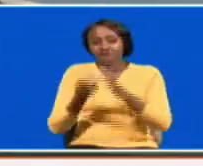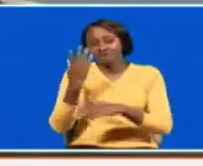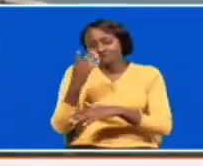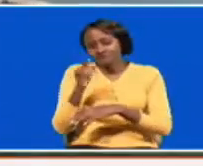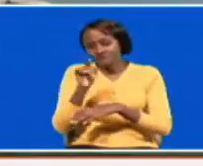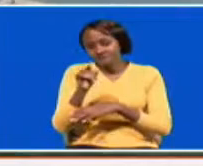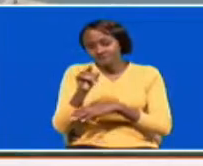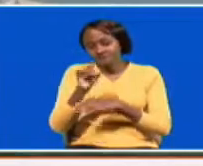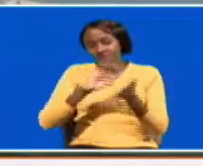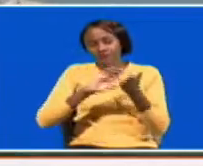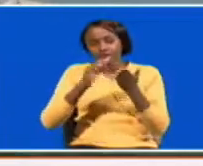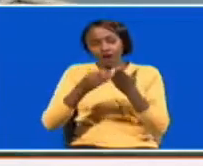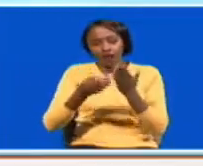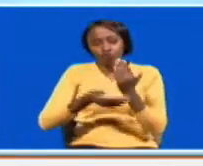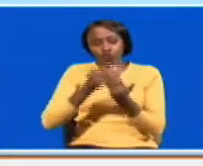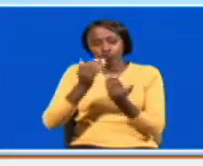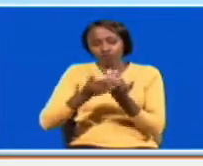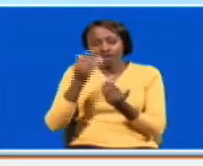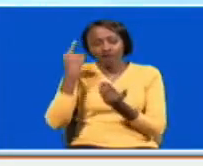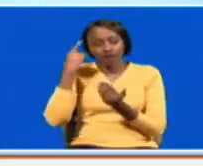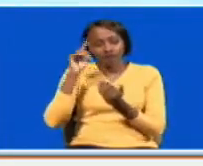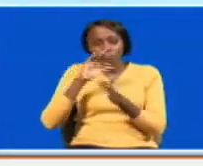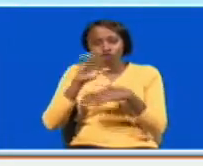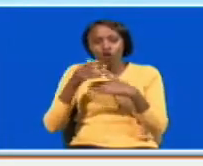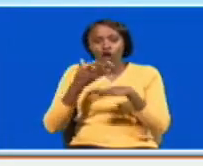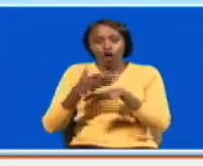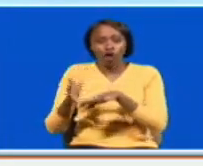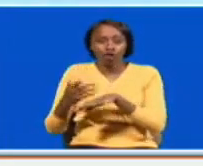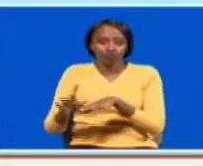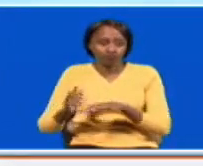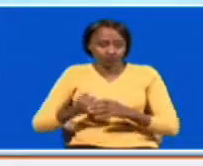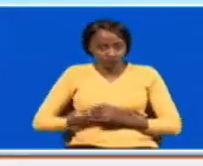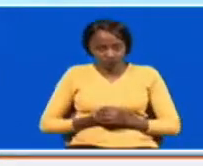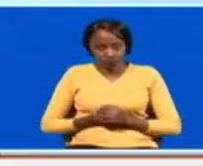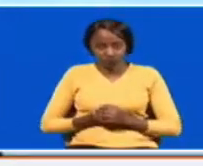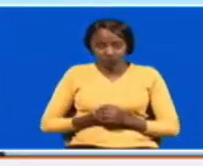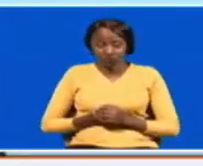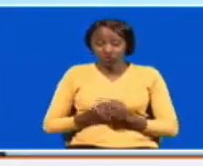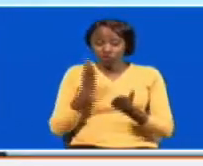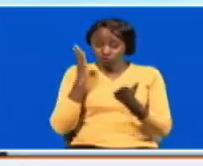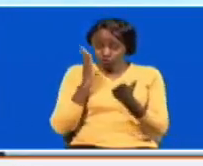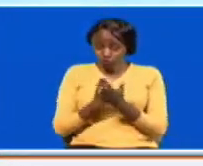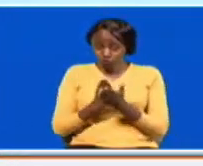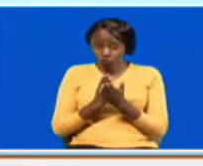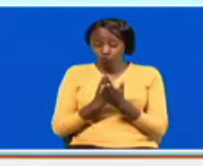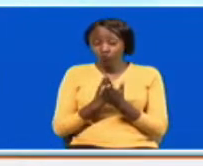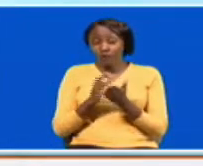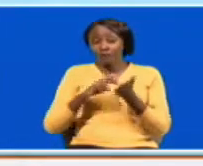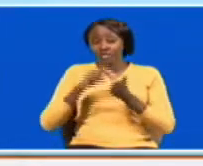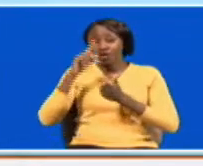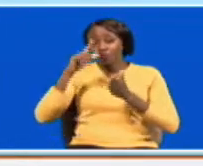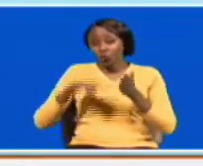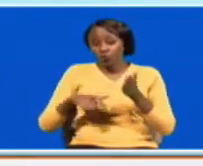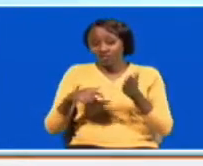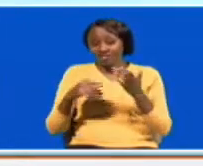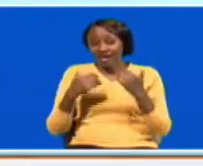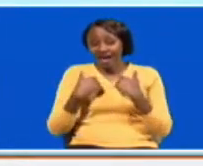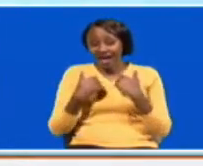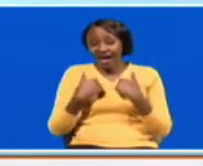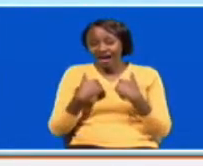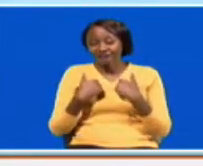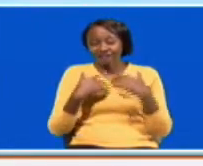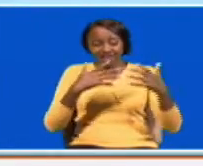they incur such heavy losses. Almost 25 cages zimekufa. That approximately can amount to over 25 million. Yeah,